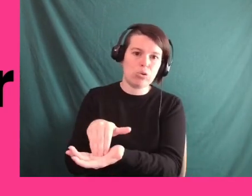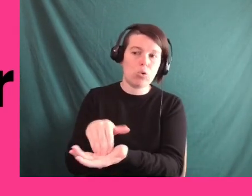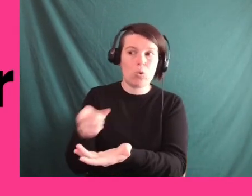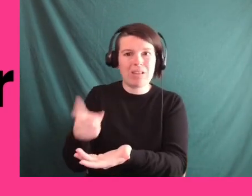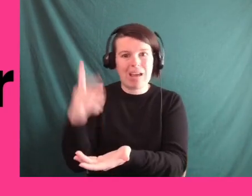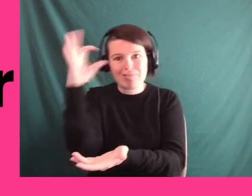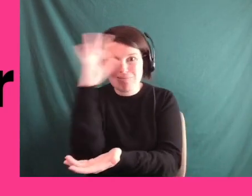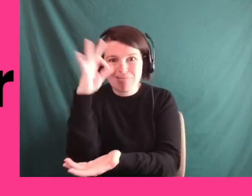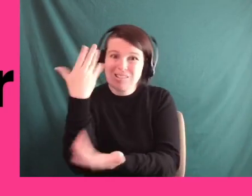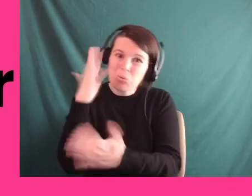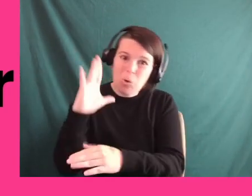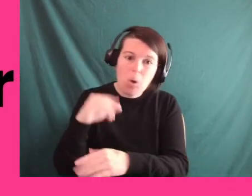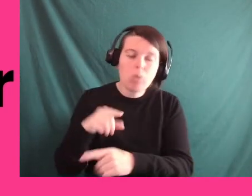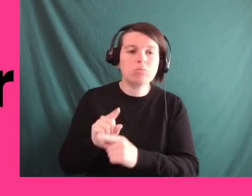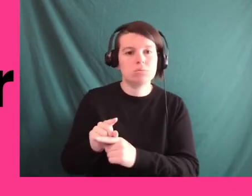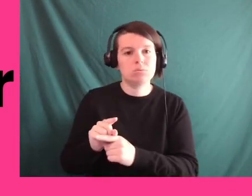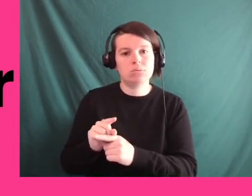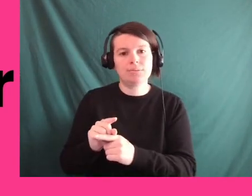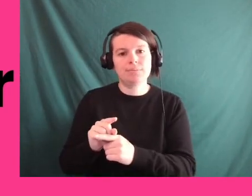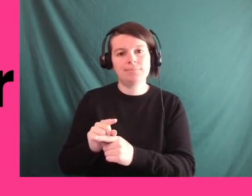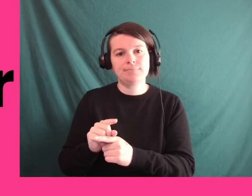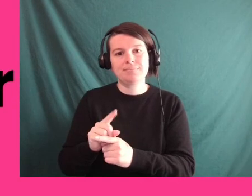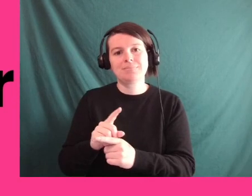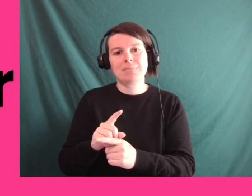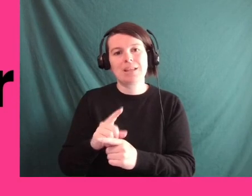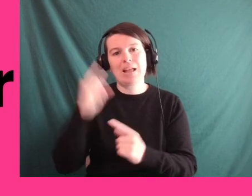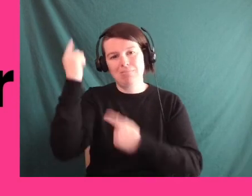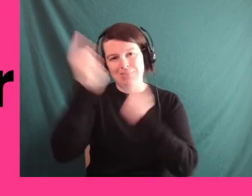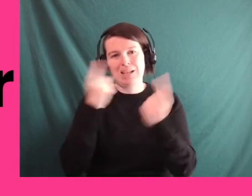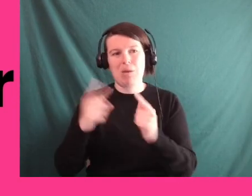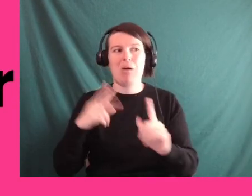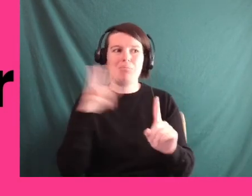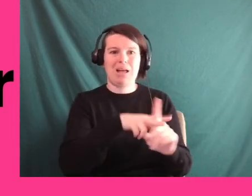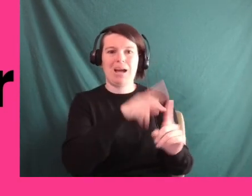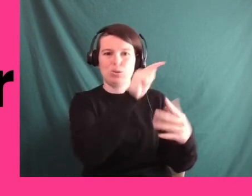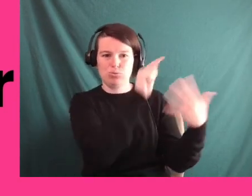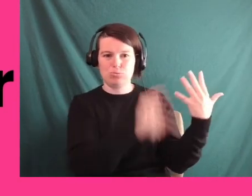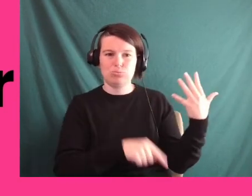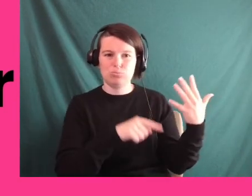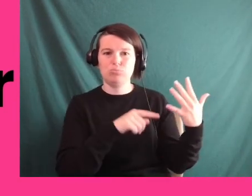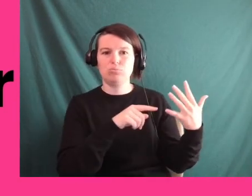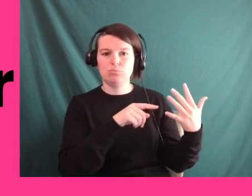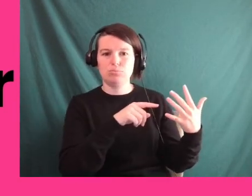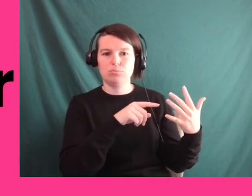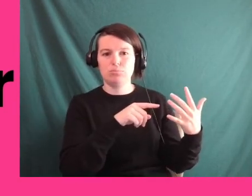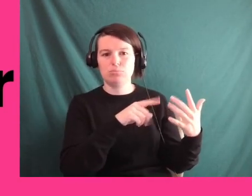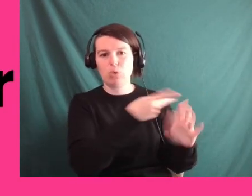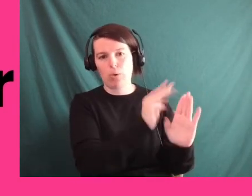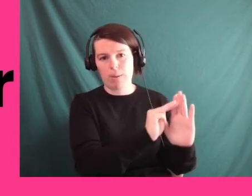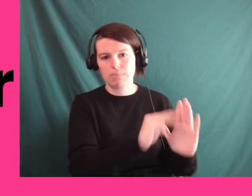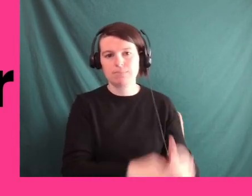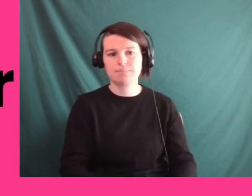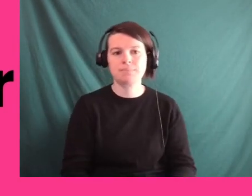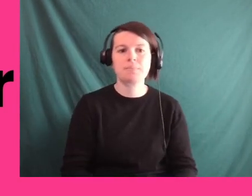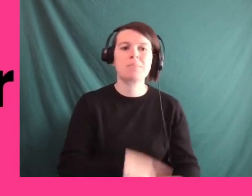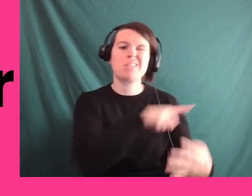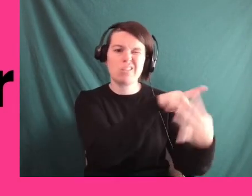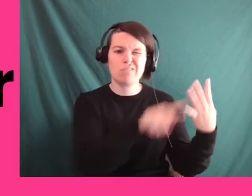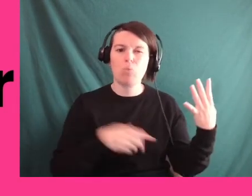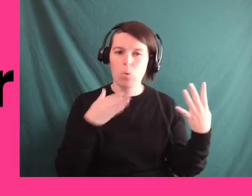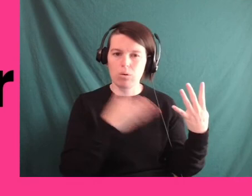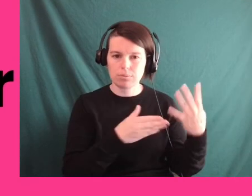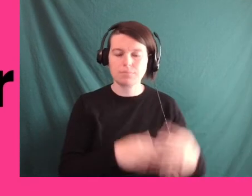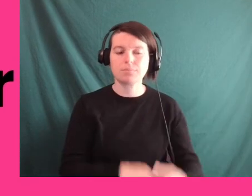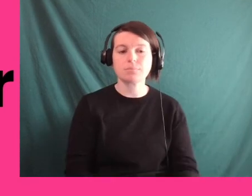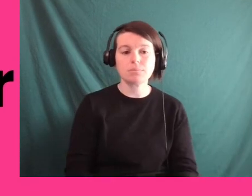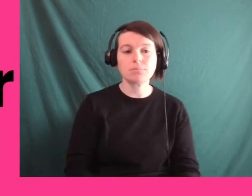any nearby, then definitely consider applying to one of these programs. So let me just go through the 4 here. First, we